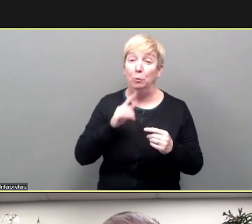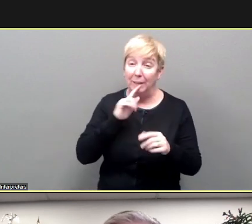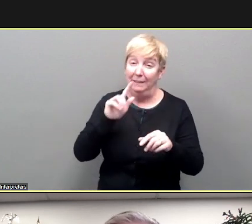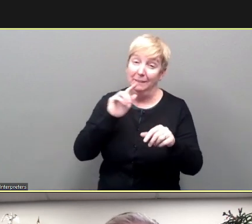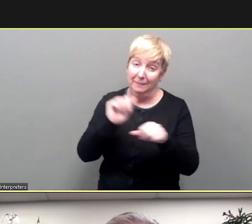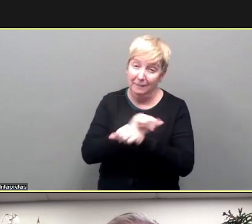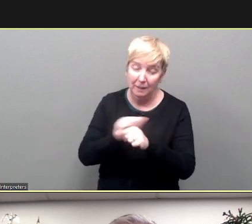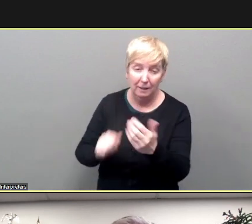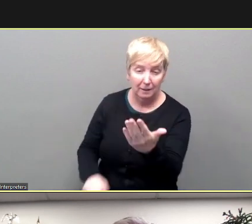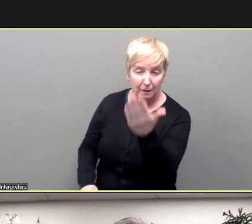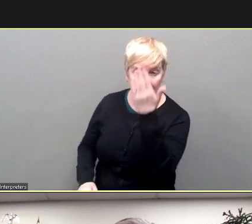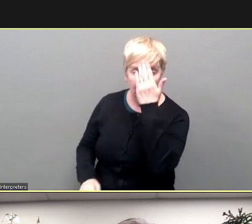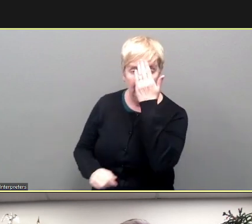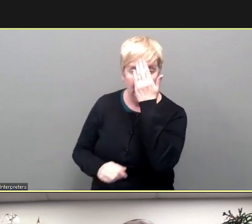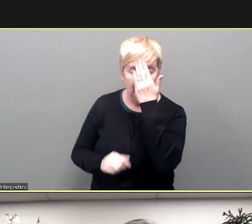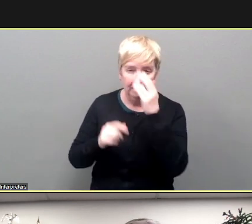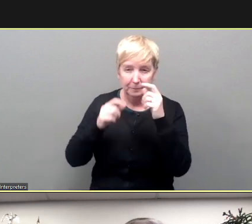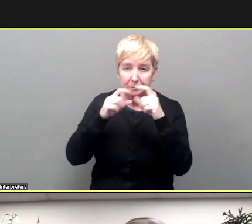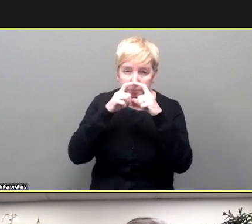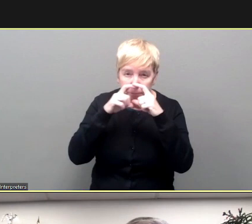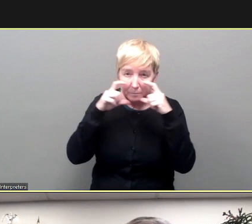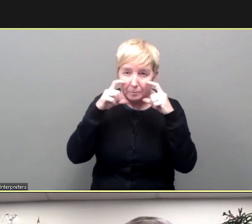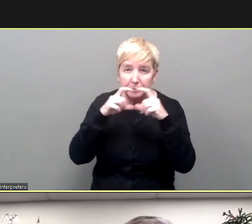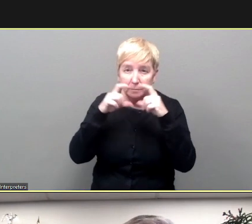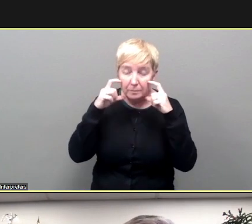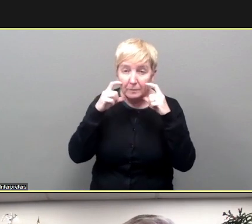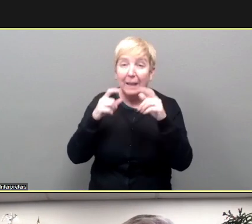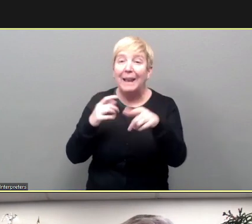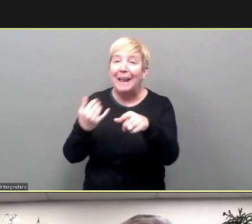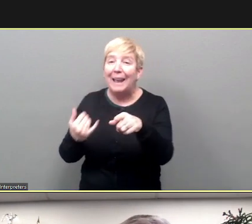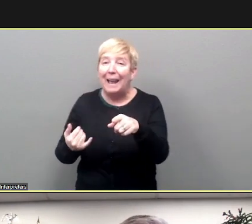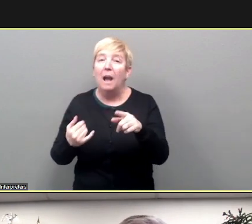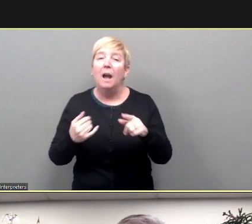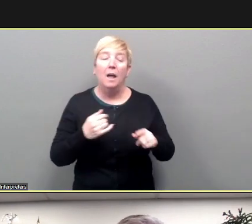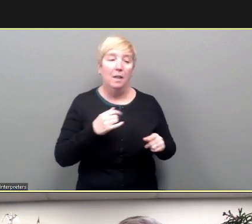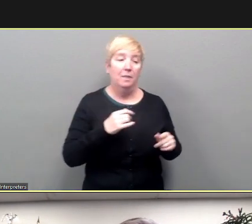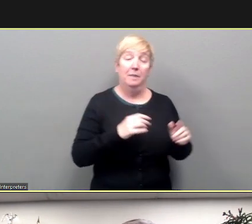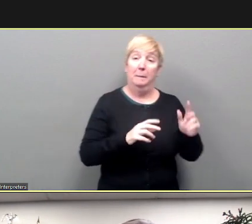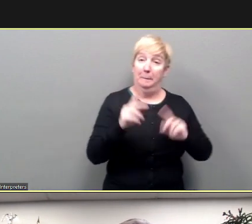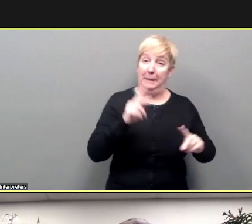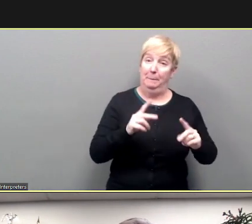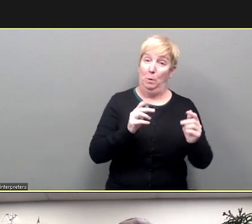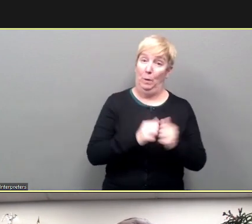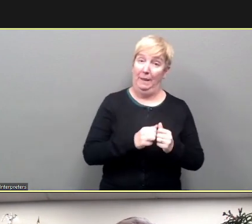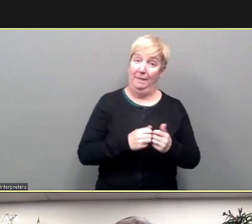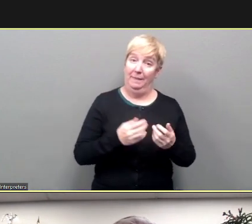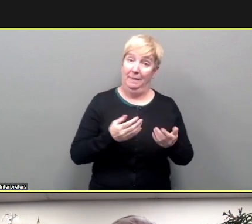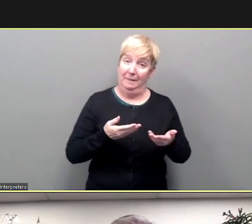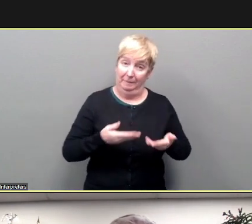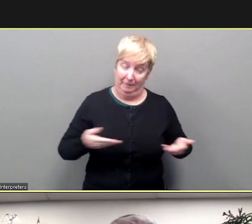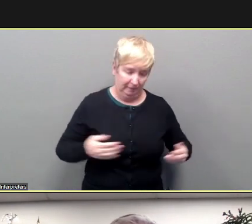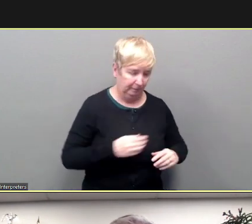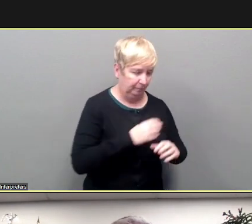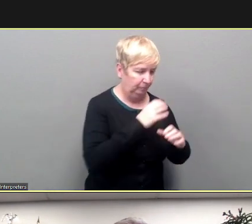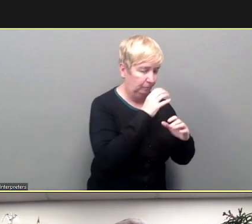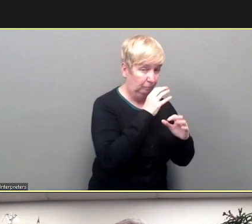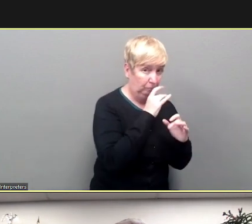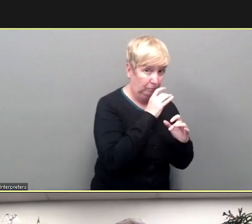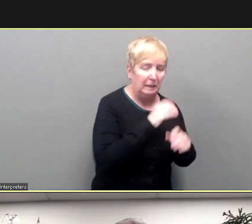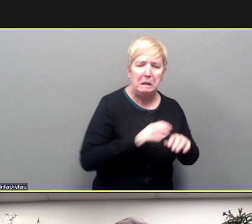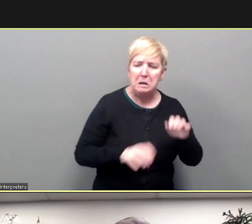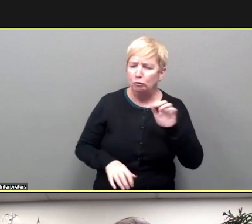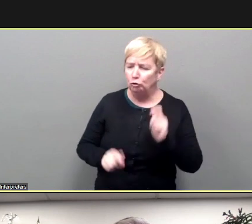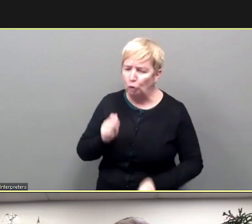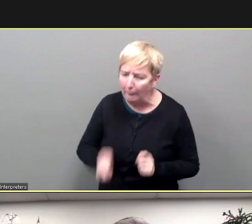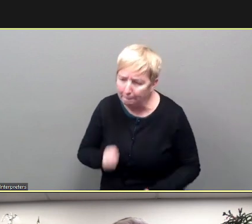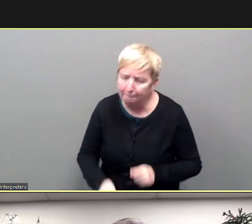think you can see this, but everyone in the orchestra that's not playing a wind instrument, so you can see the drummer way over to the left, the